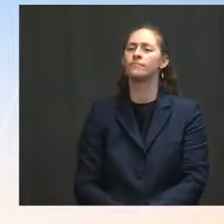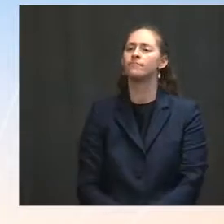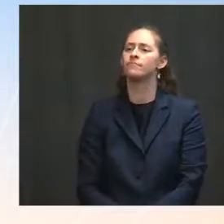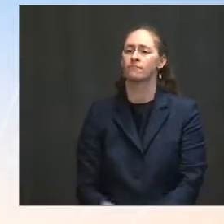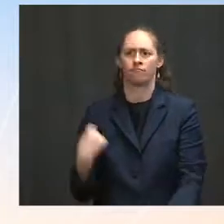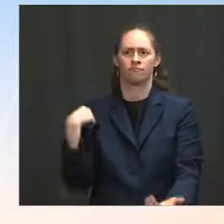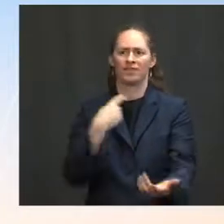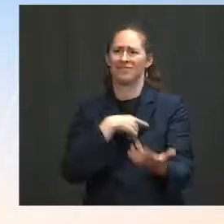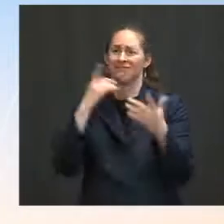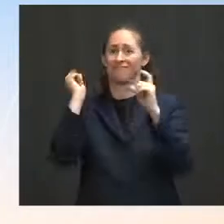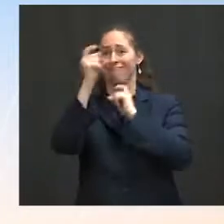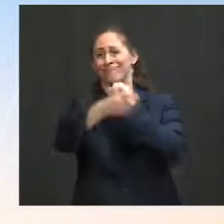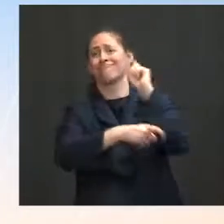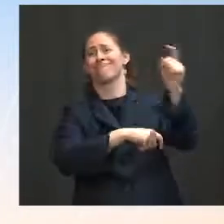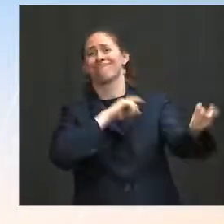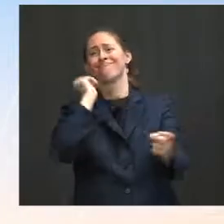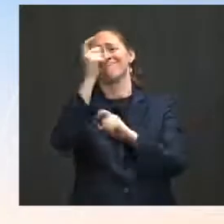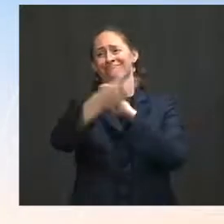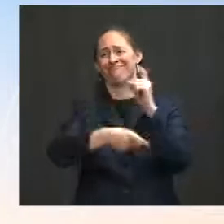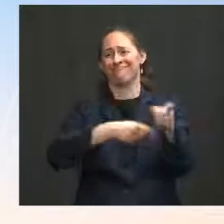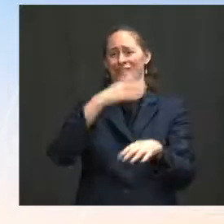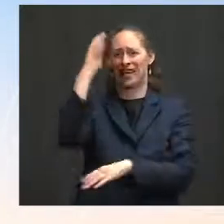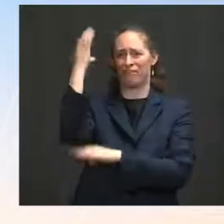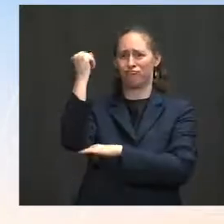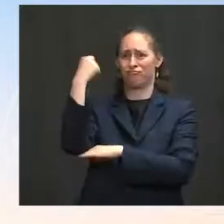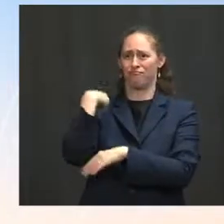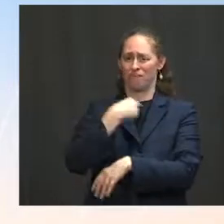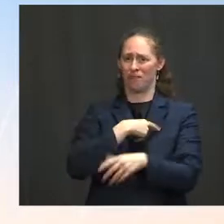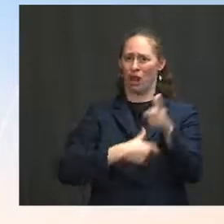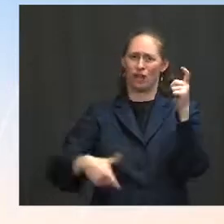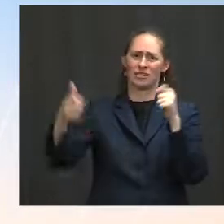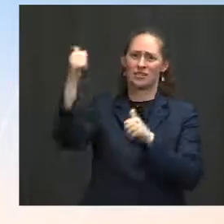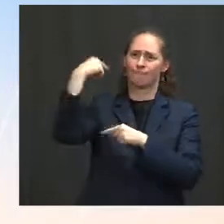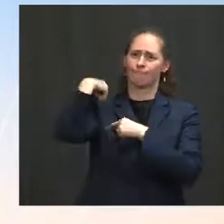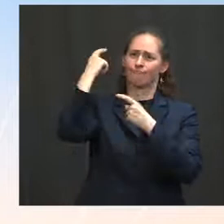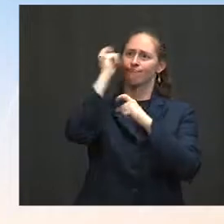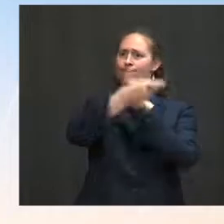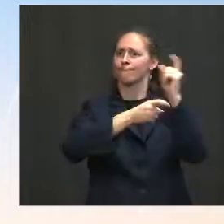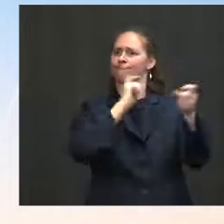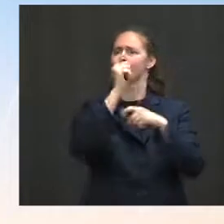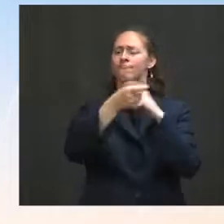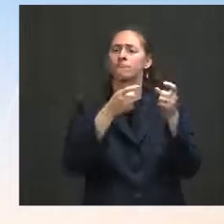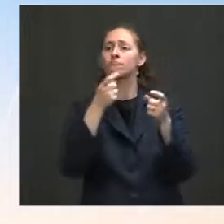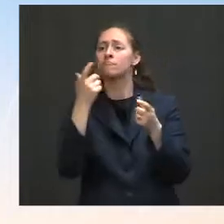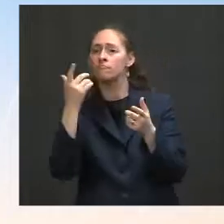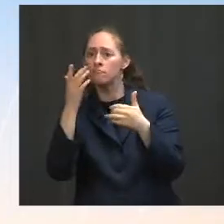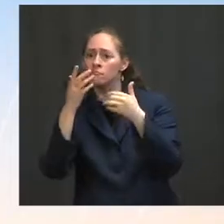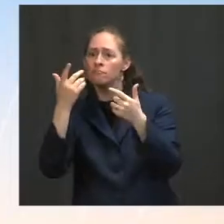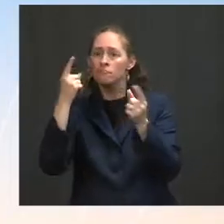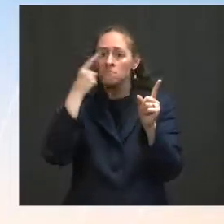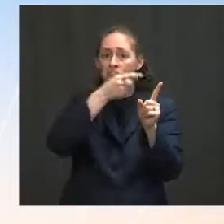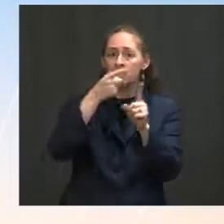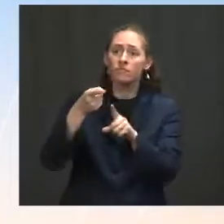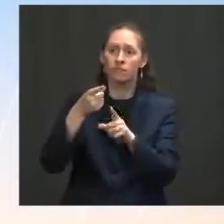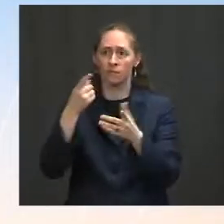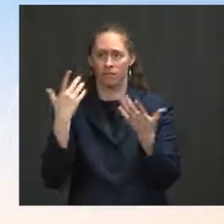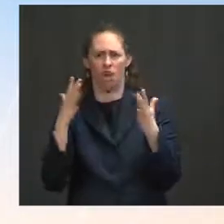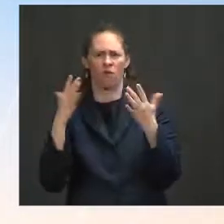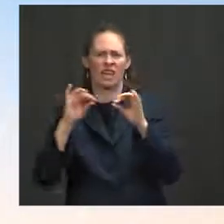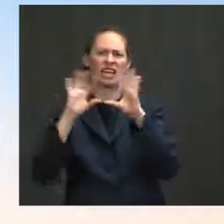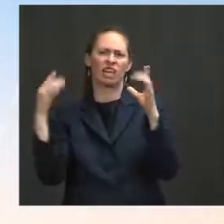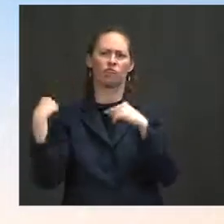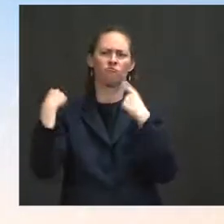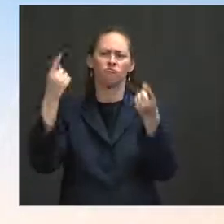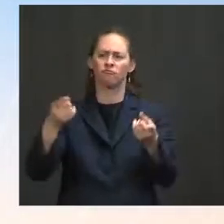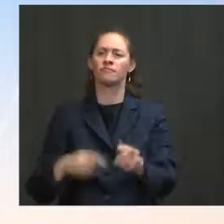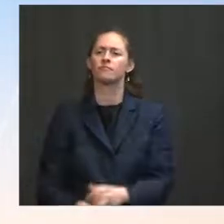world to the fight against the pandemic, including specific doses of vaccines. And we have, the president has made clear that that we will continue